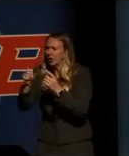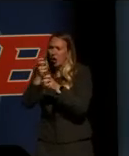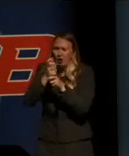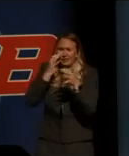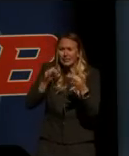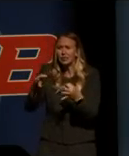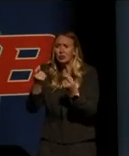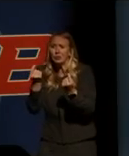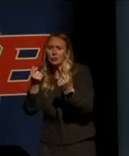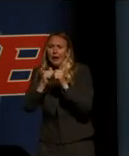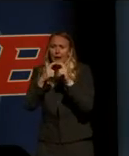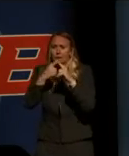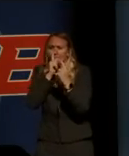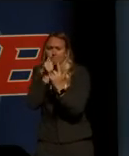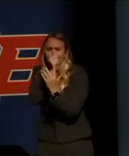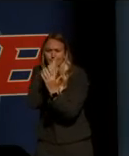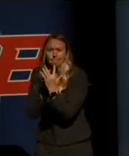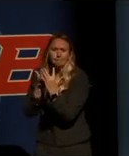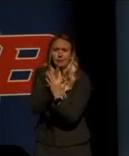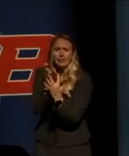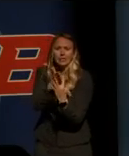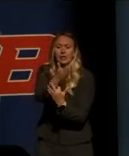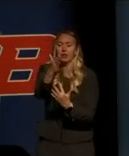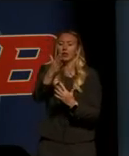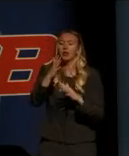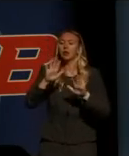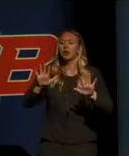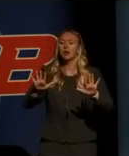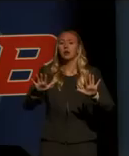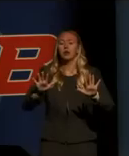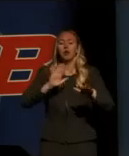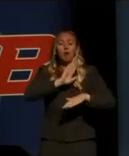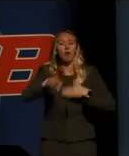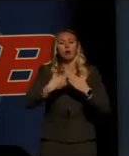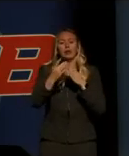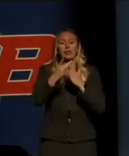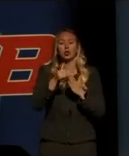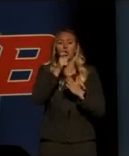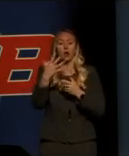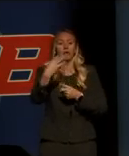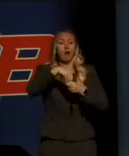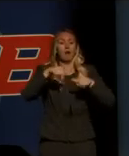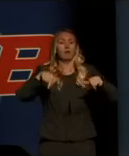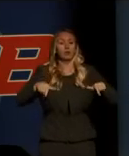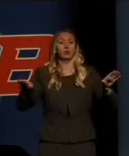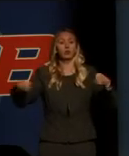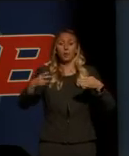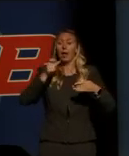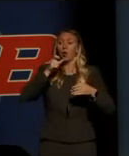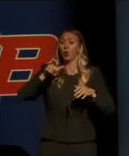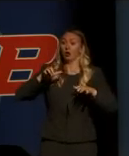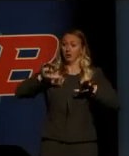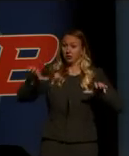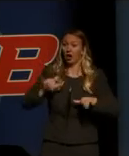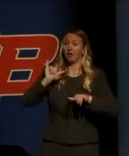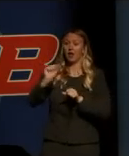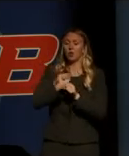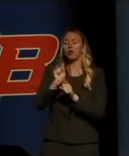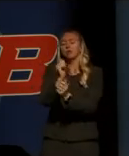grateful for the leadership of everyone who has done that work in this room. Thank you so much.